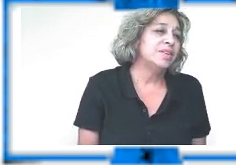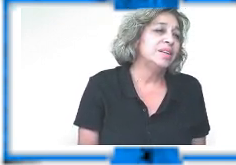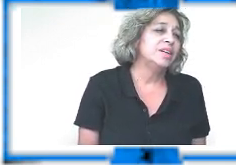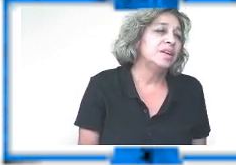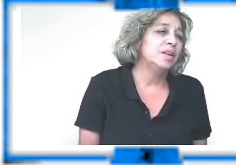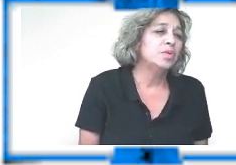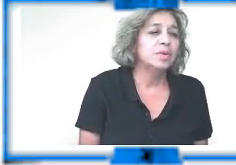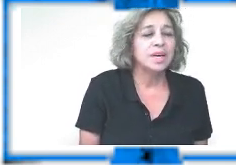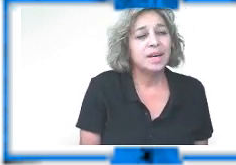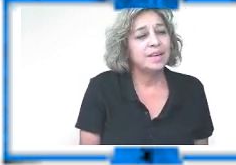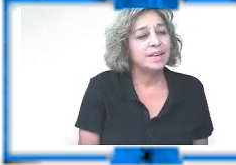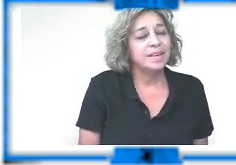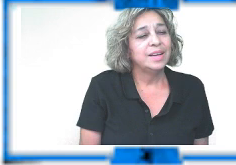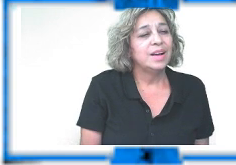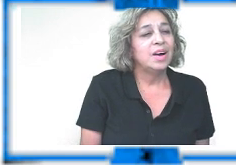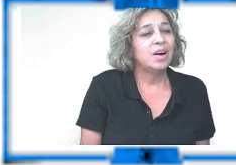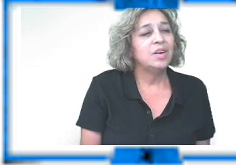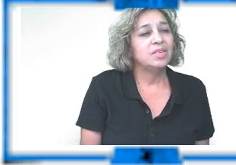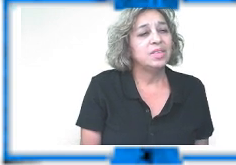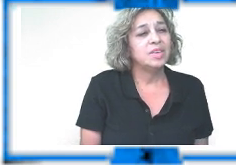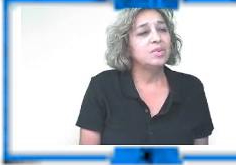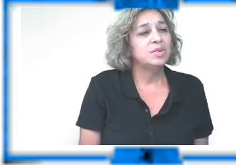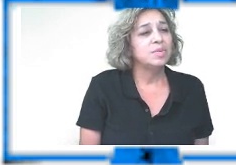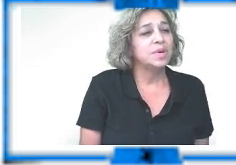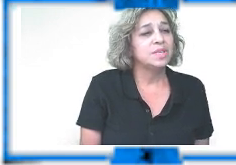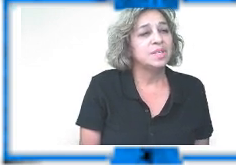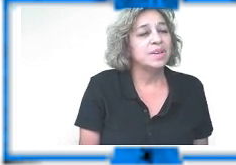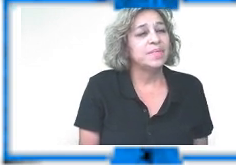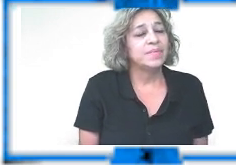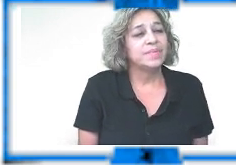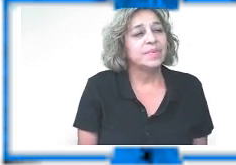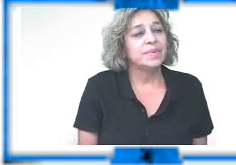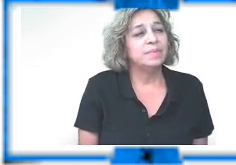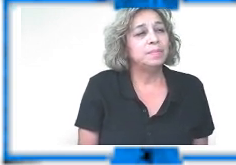Campechanando and El Juca, all the YouTubers.